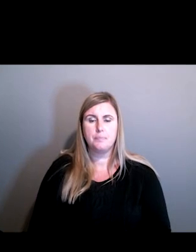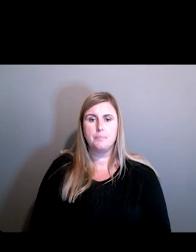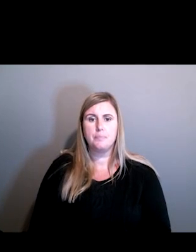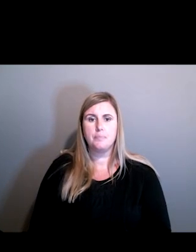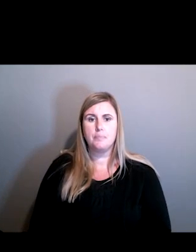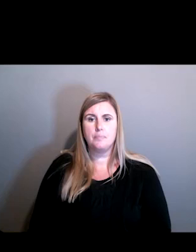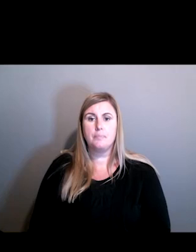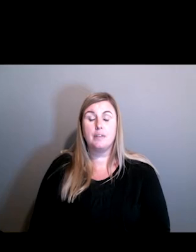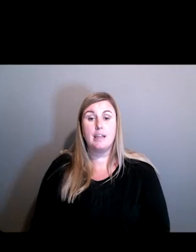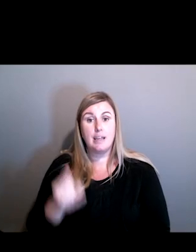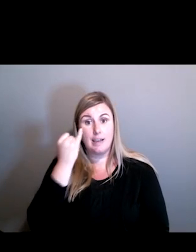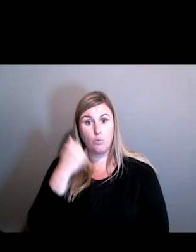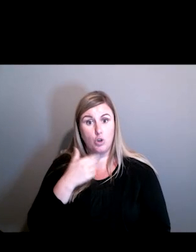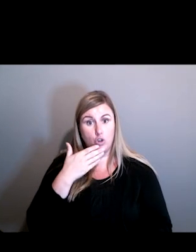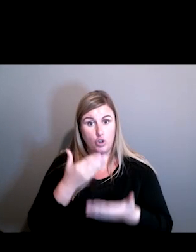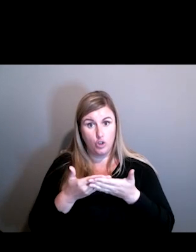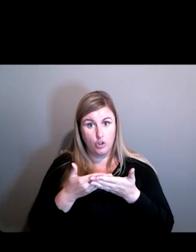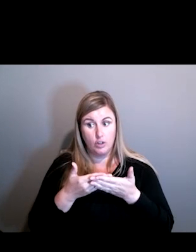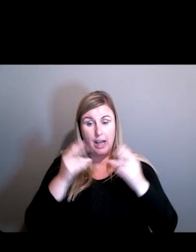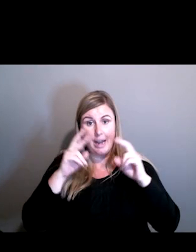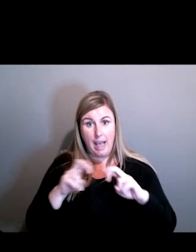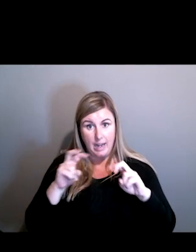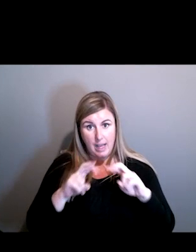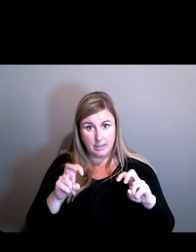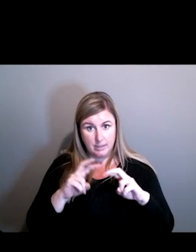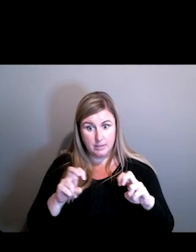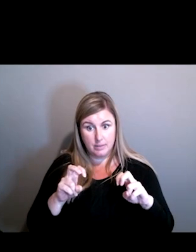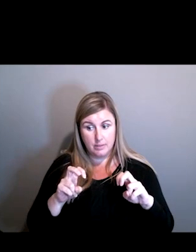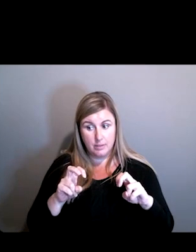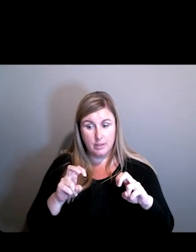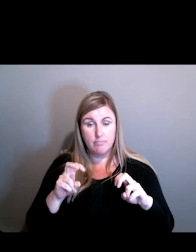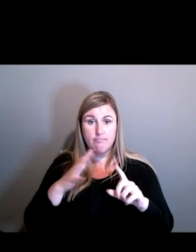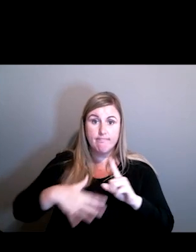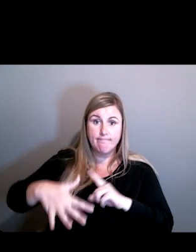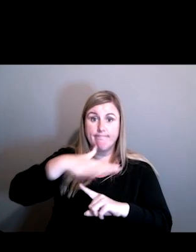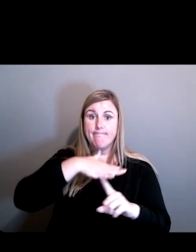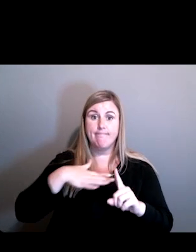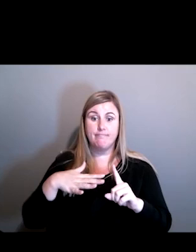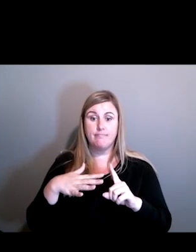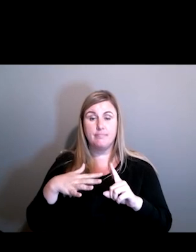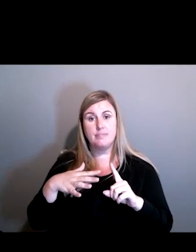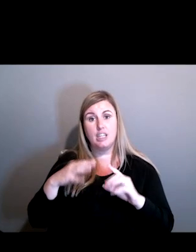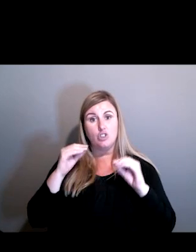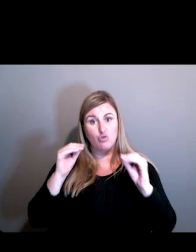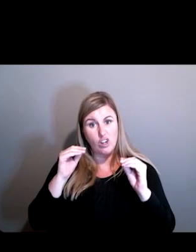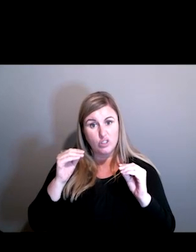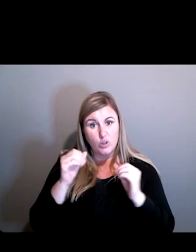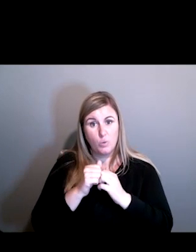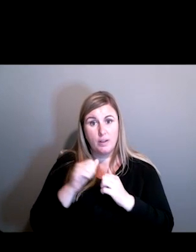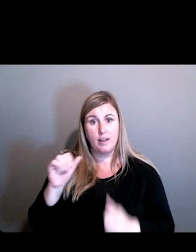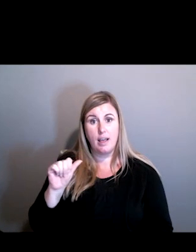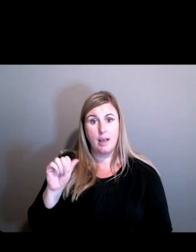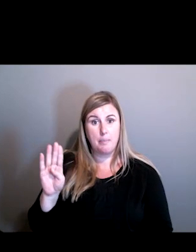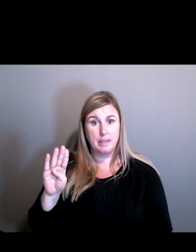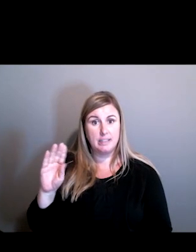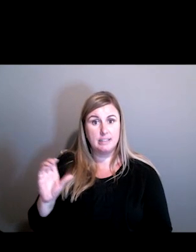If we are good at analyzing the environment and analyzing instruction with the ABCs, we can